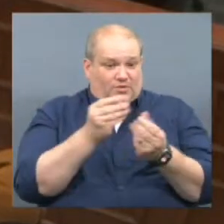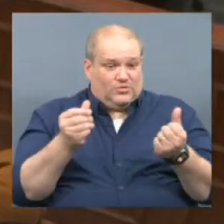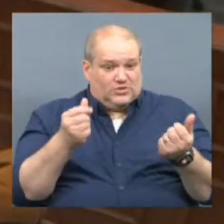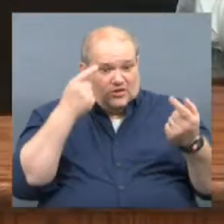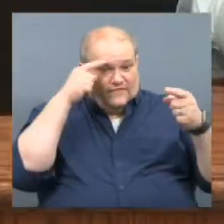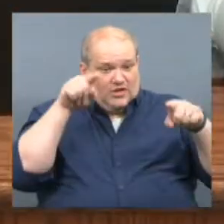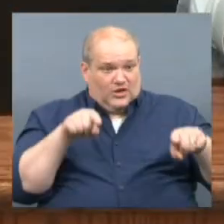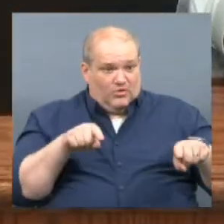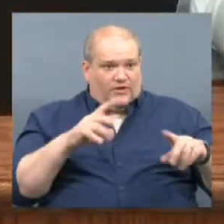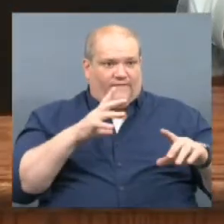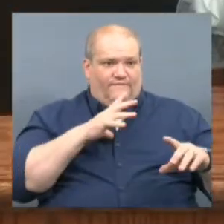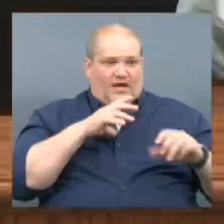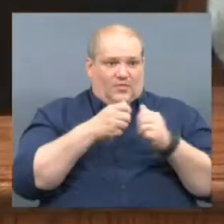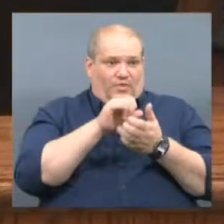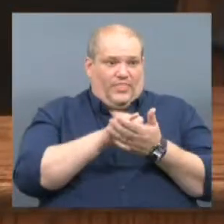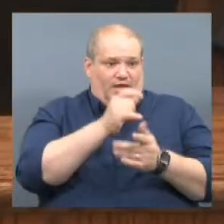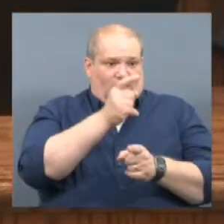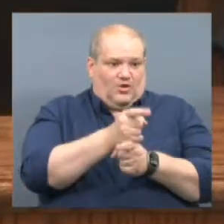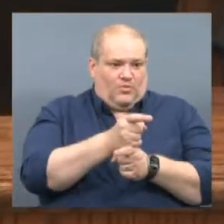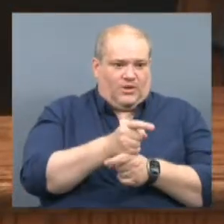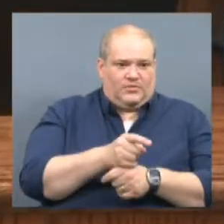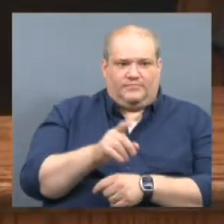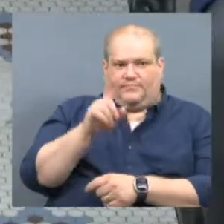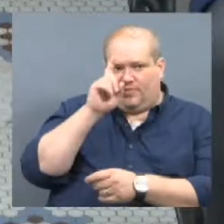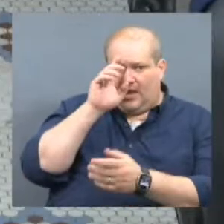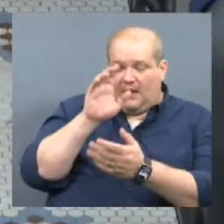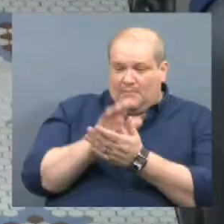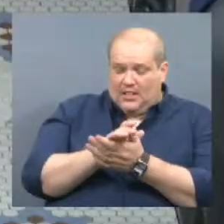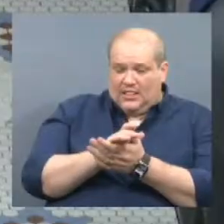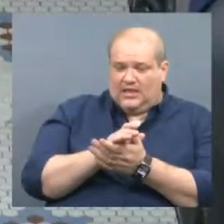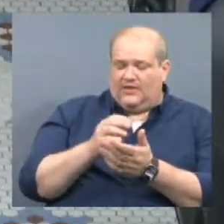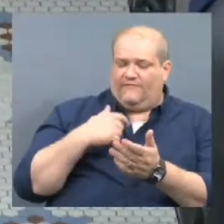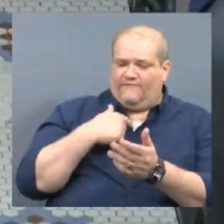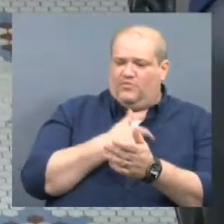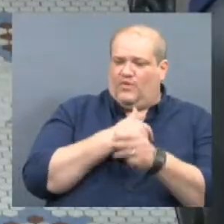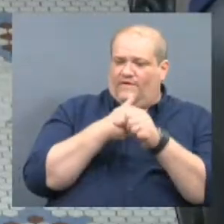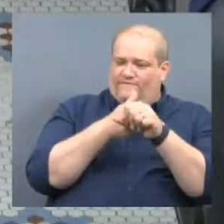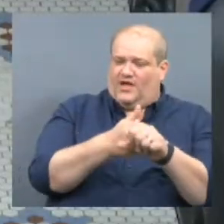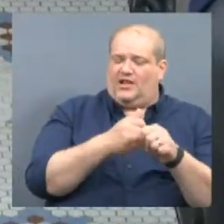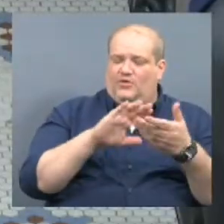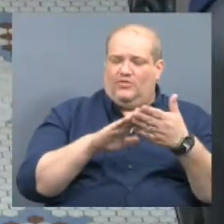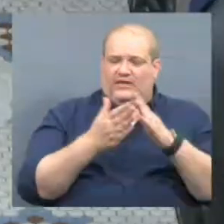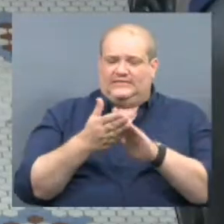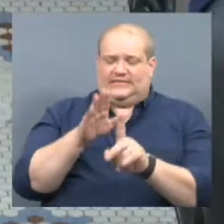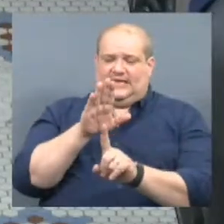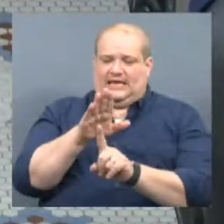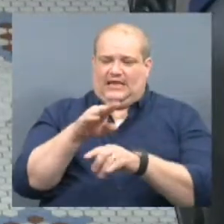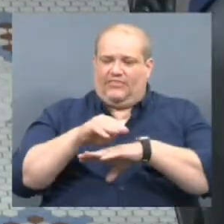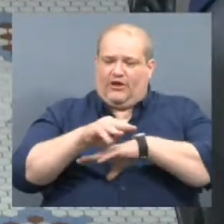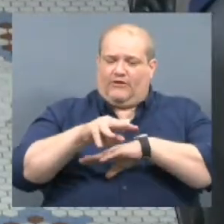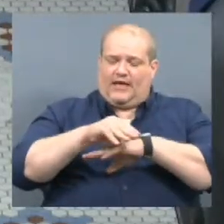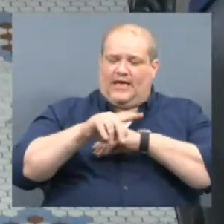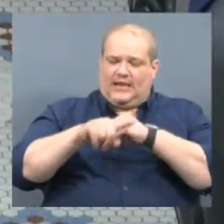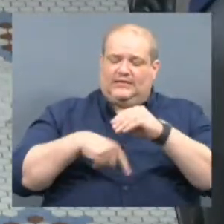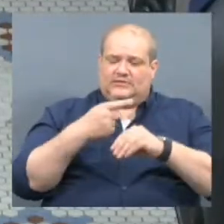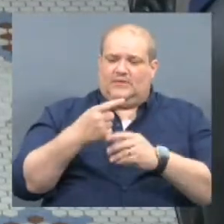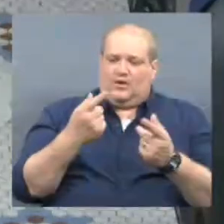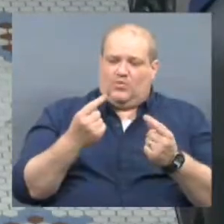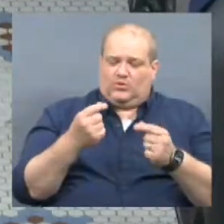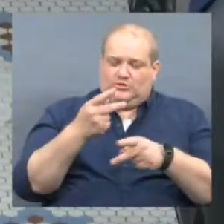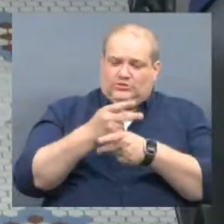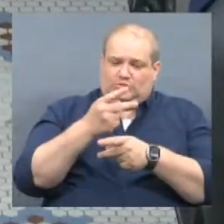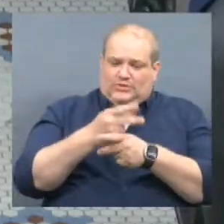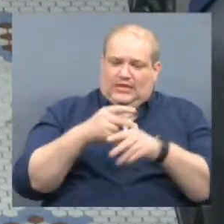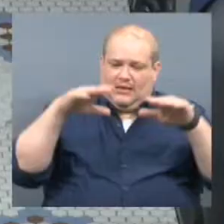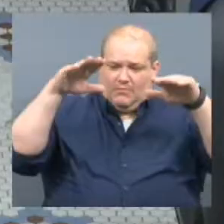agree, fine with that, correct? I believe what we've done is to follow the city's guidance on what we do, keep it